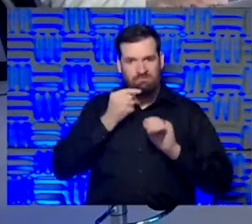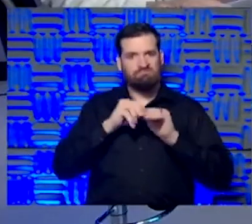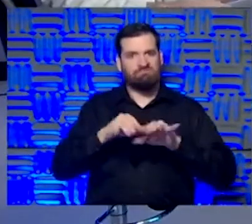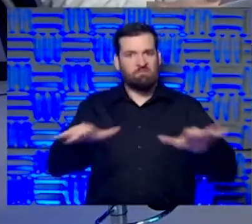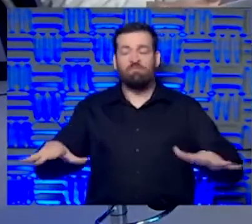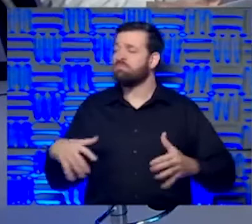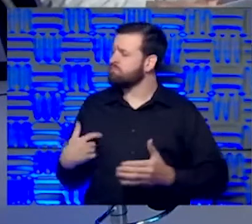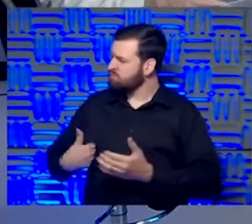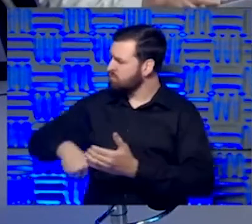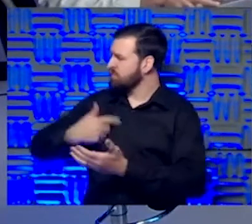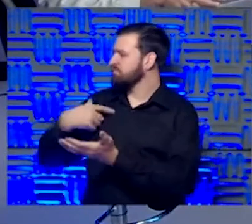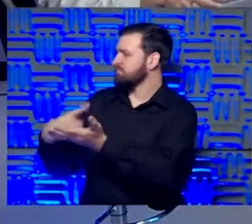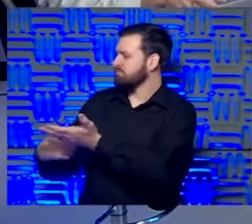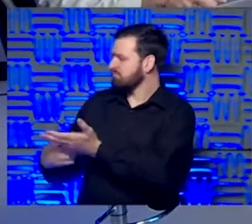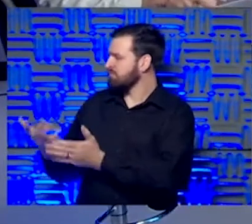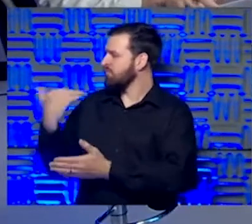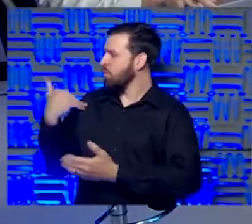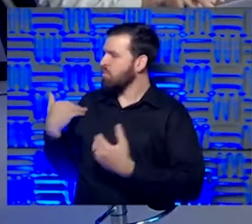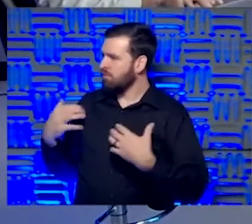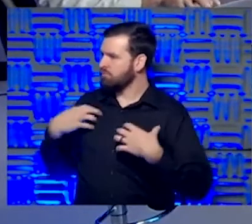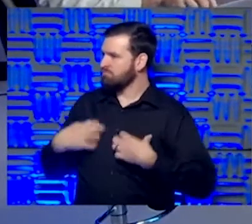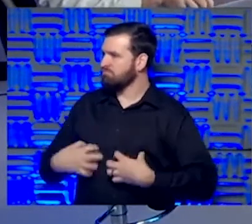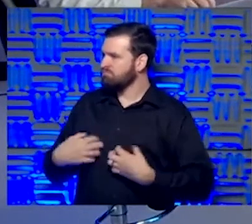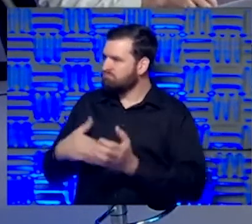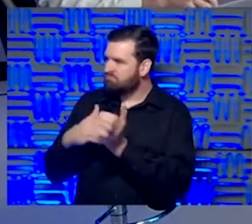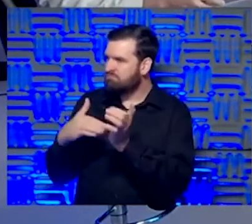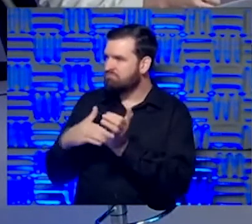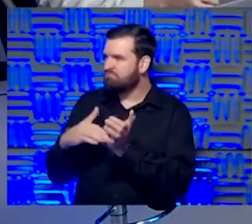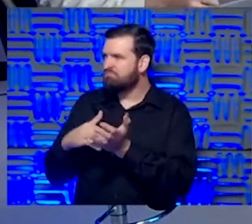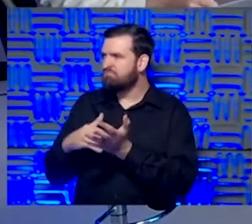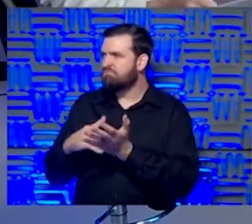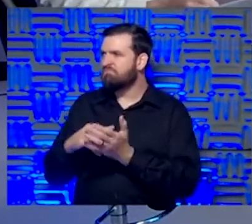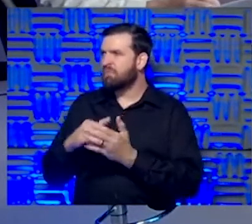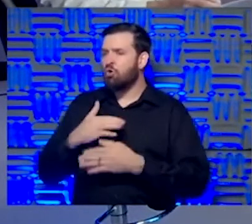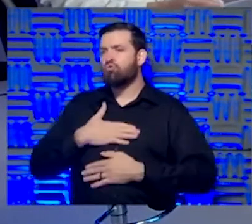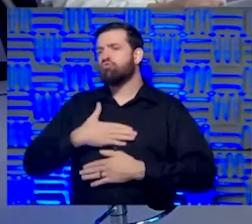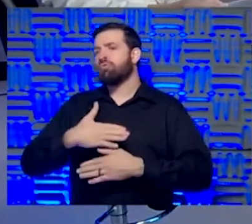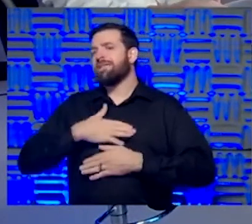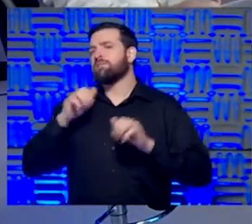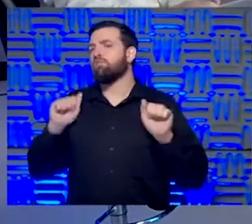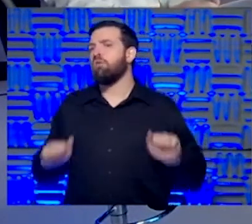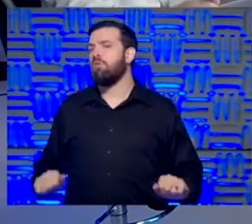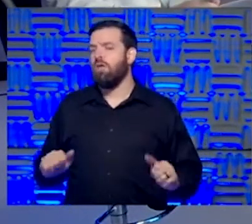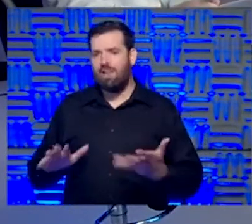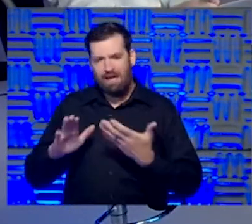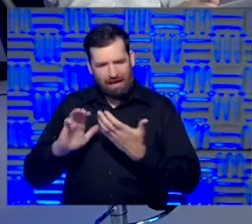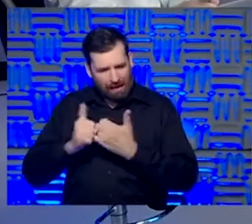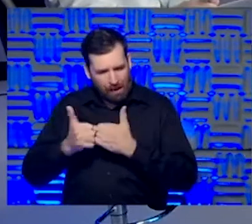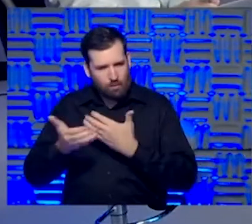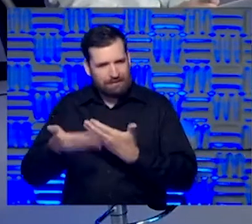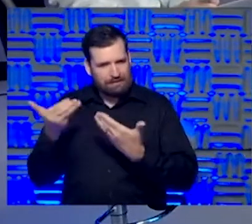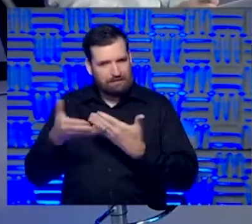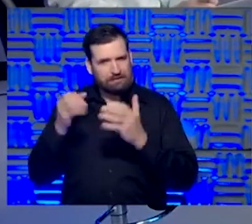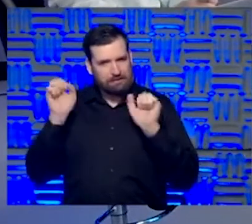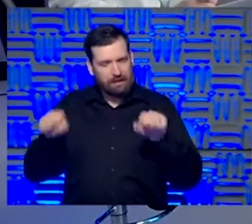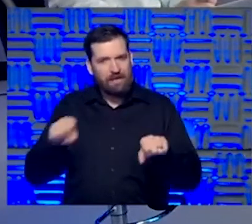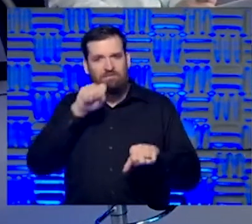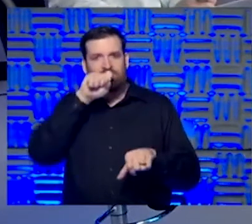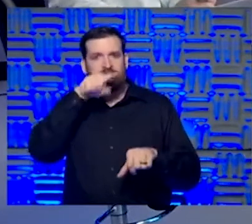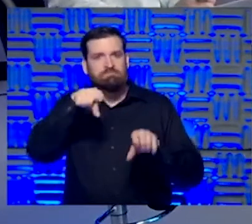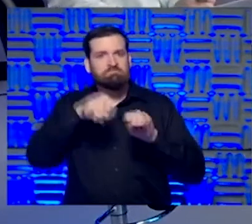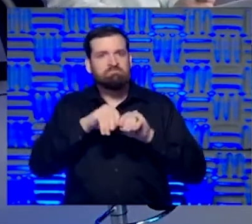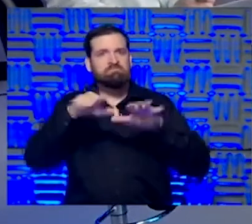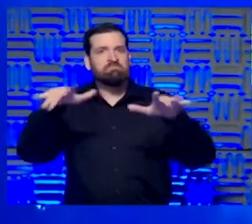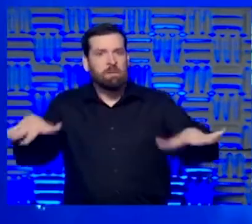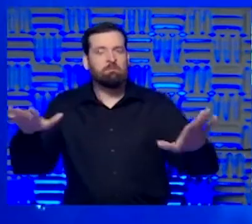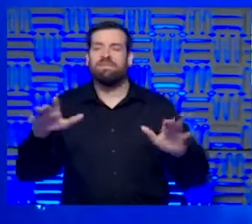program, as pulmonologists at least, that how respirable is respirable. So how easy is it to spread in secretions? And it's not